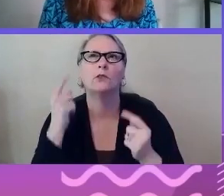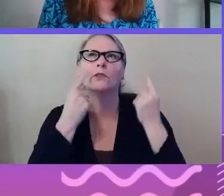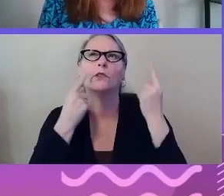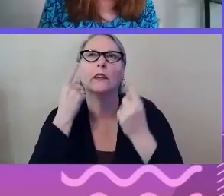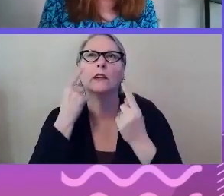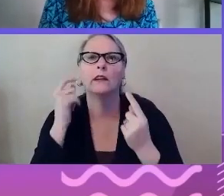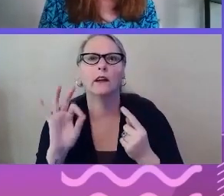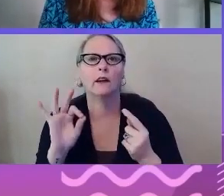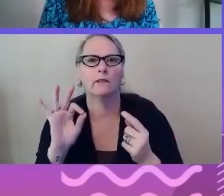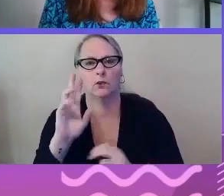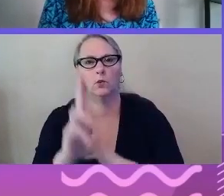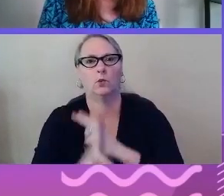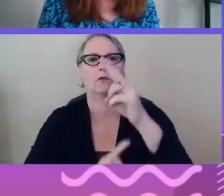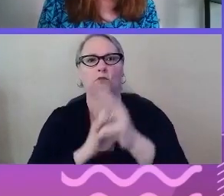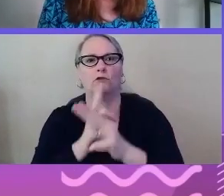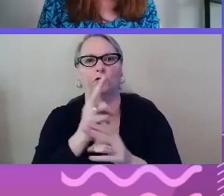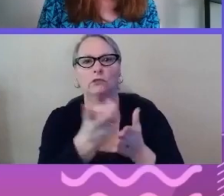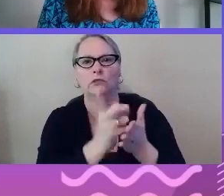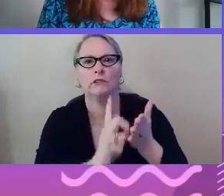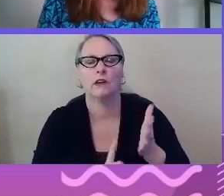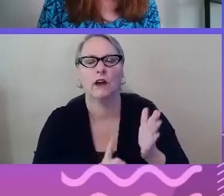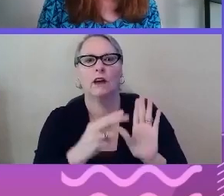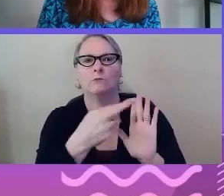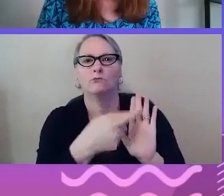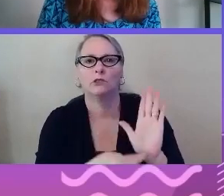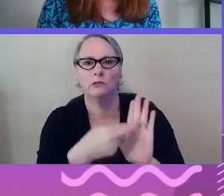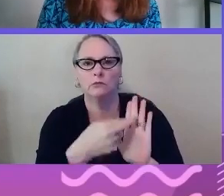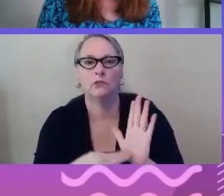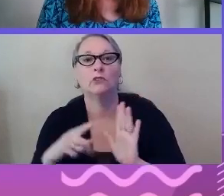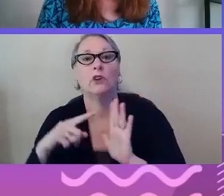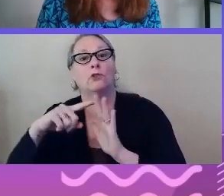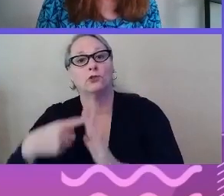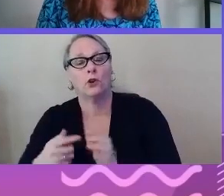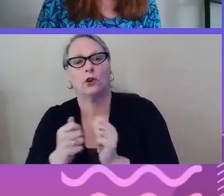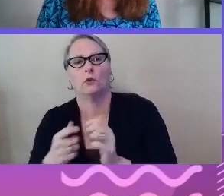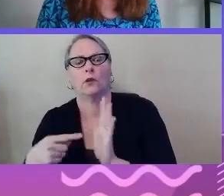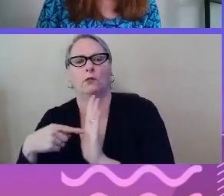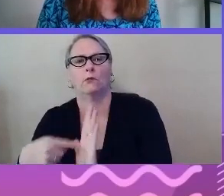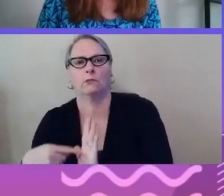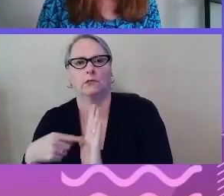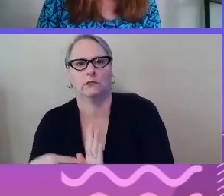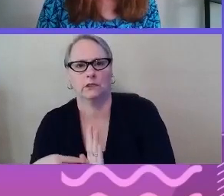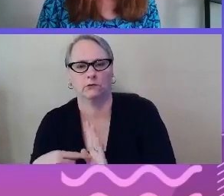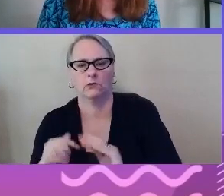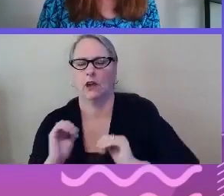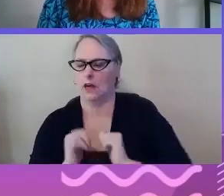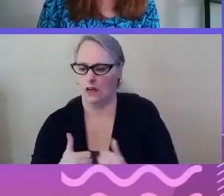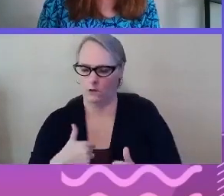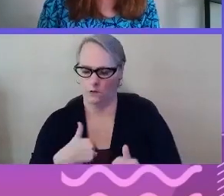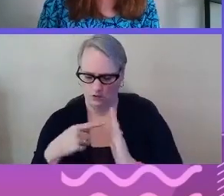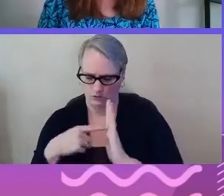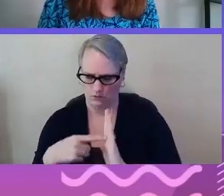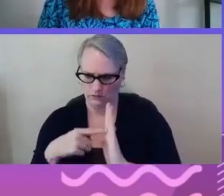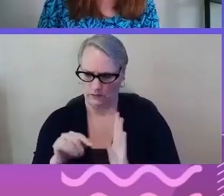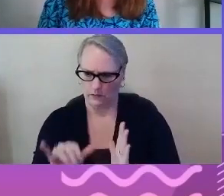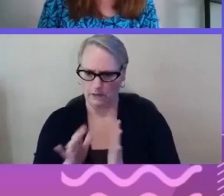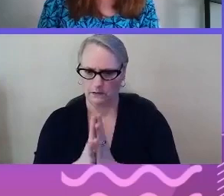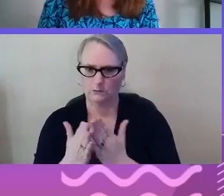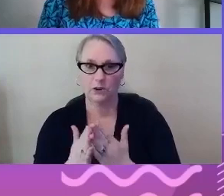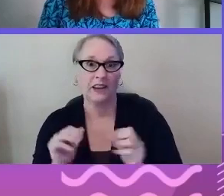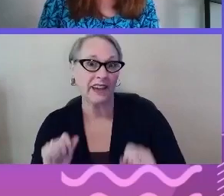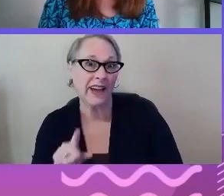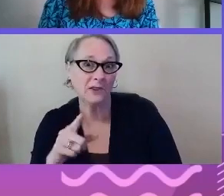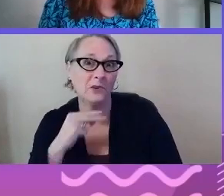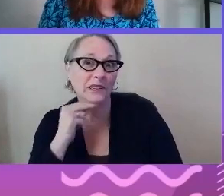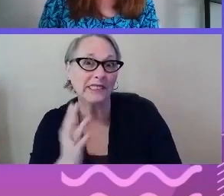design principles. So starting with like representation, how am I representing the book that I might be able to change? Can I sing it? Can I